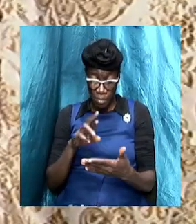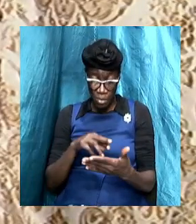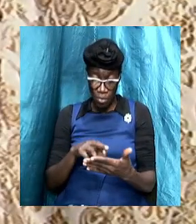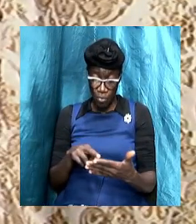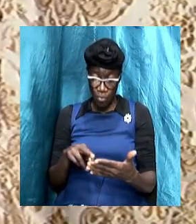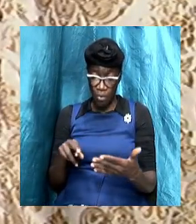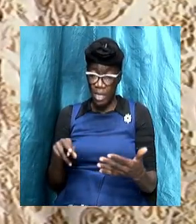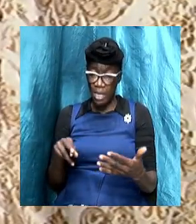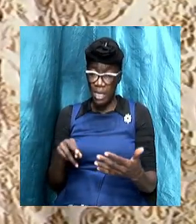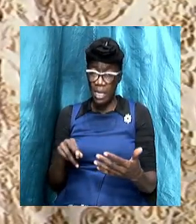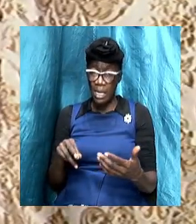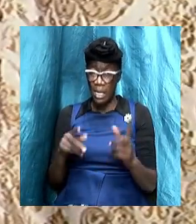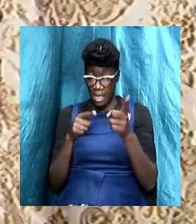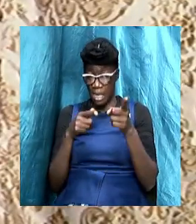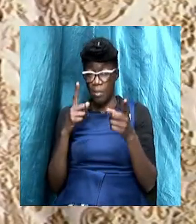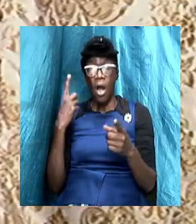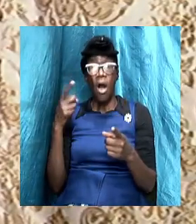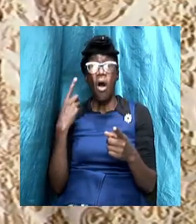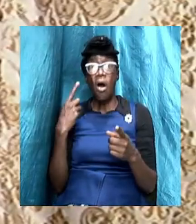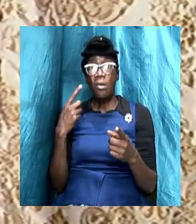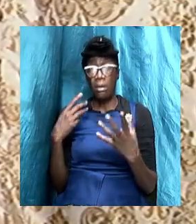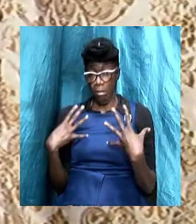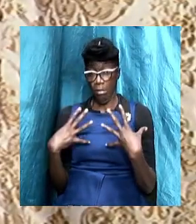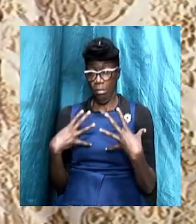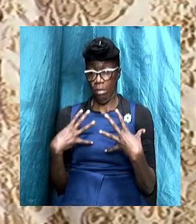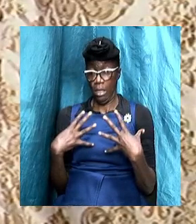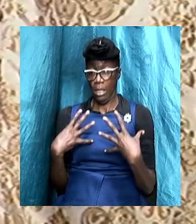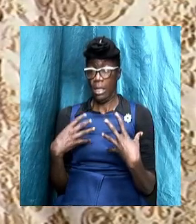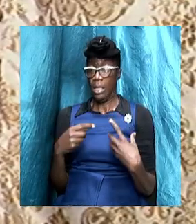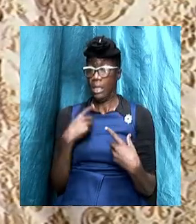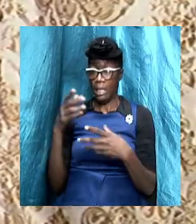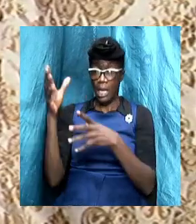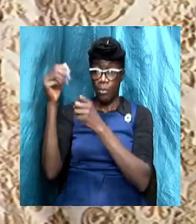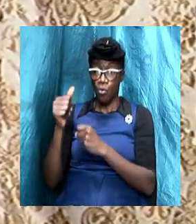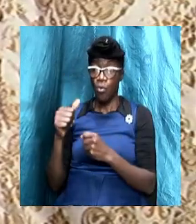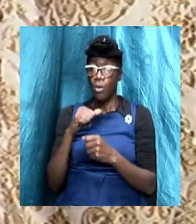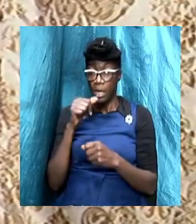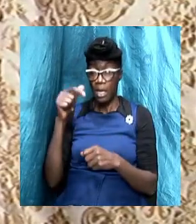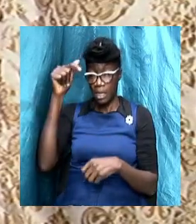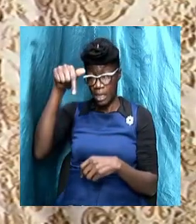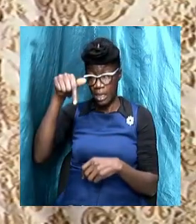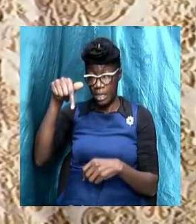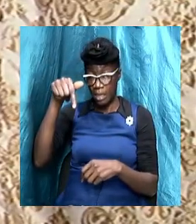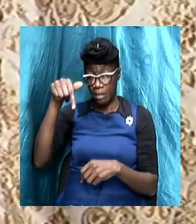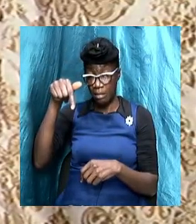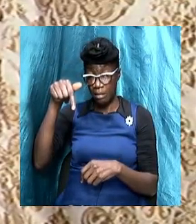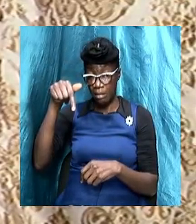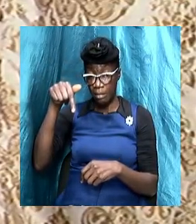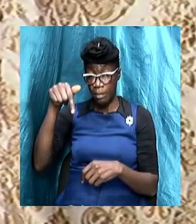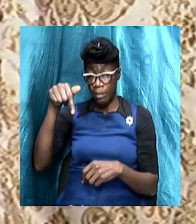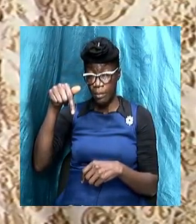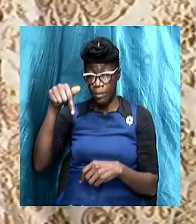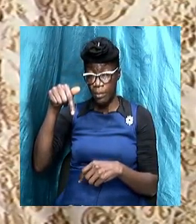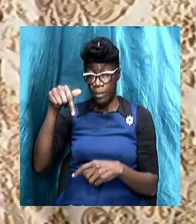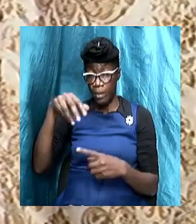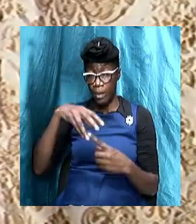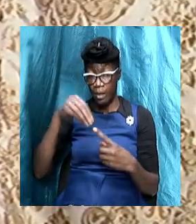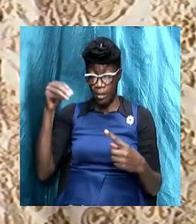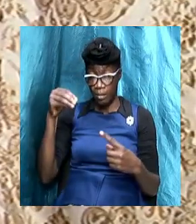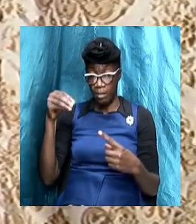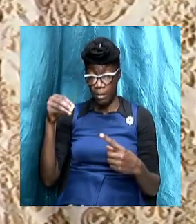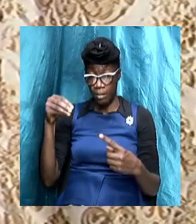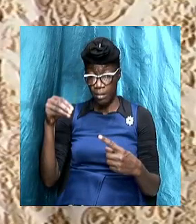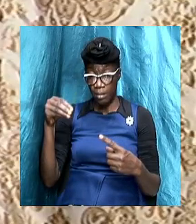I always quake. And I always say, God, I hope I am not in this particular